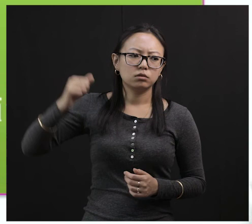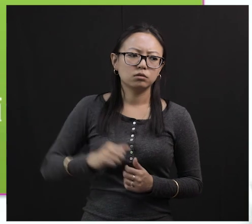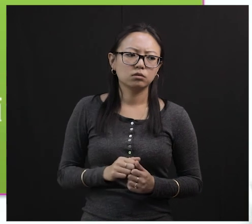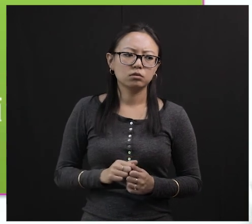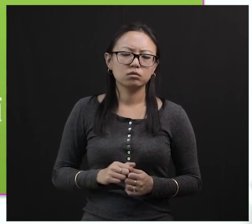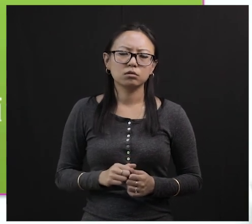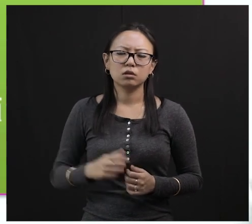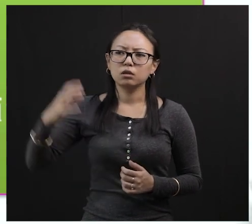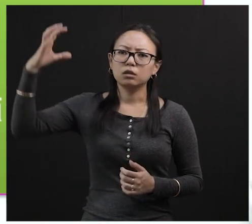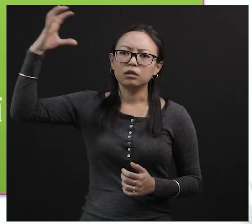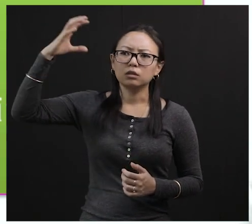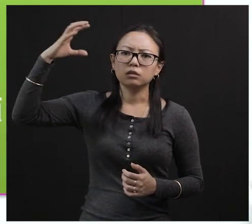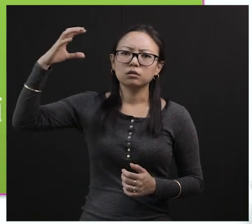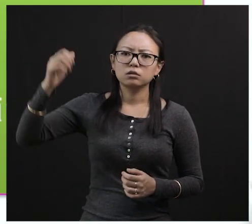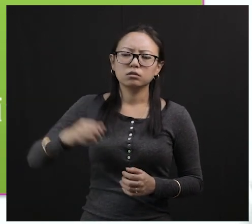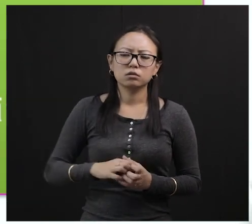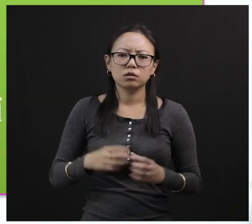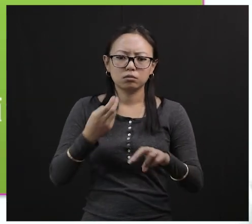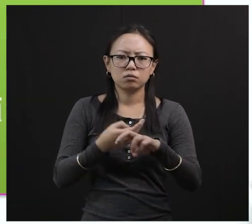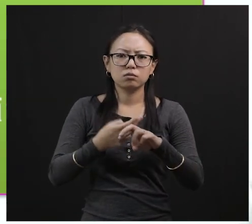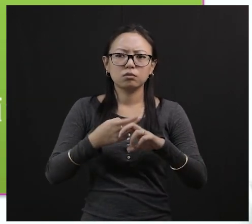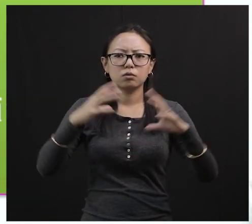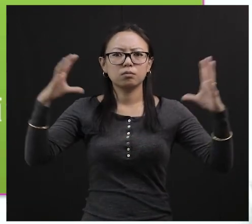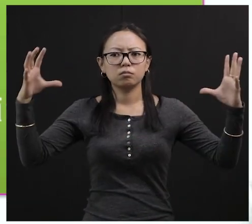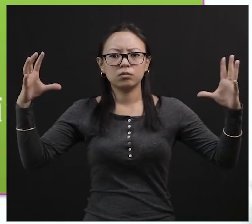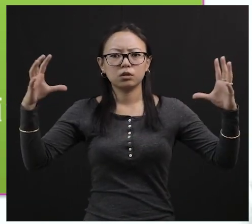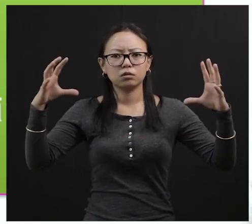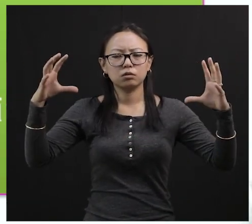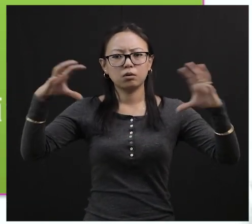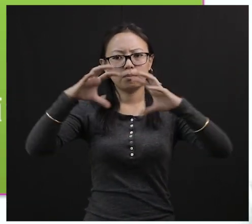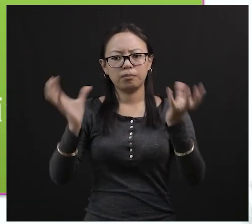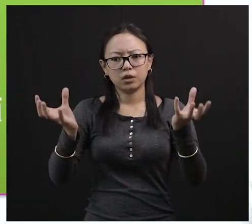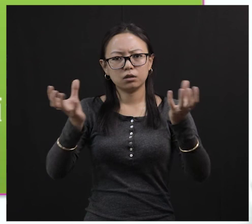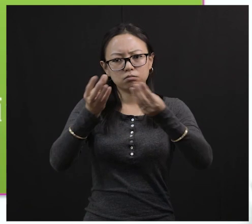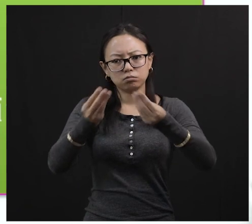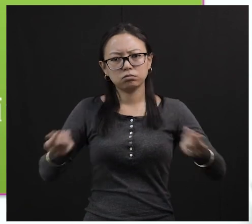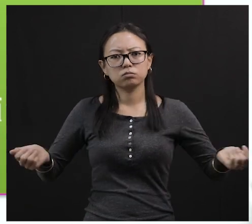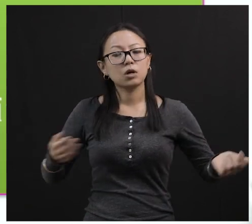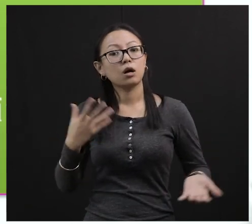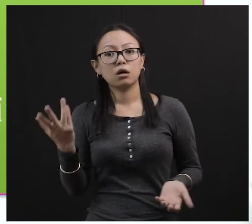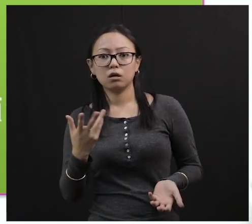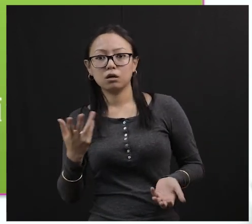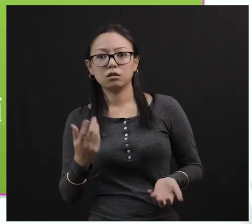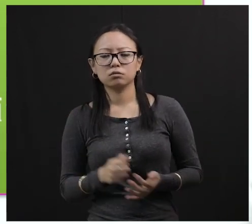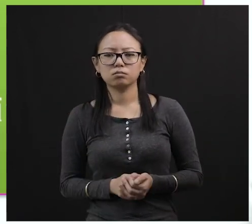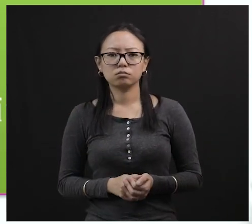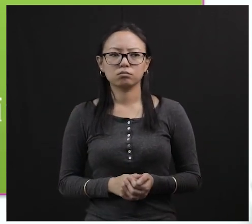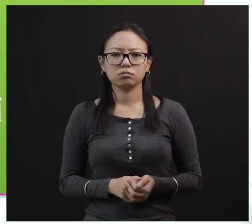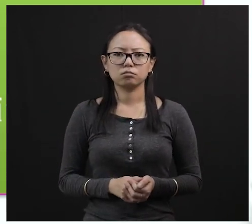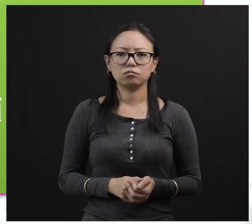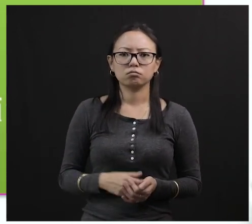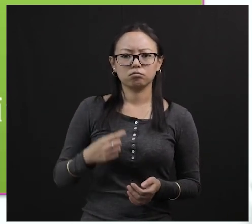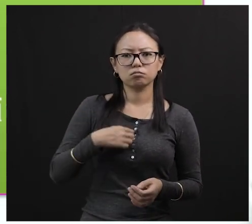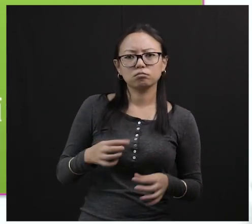detail, right? The heat of the sun during the day, it expands the rocks, and during the night, it cools down. So this